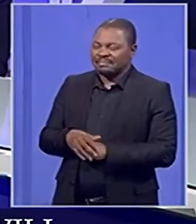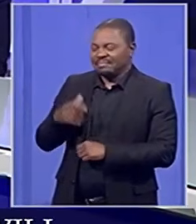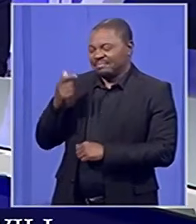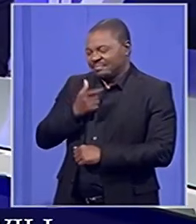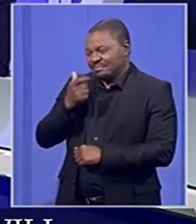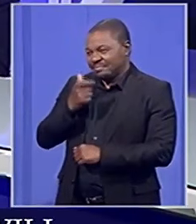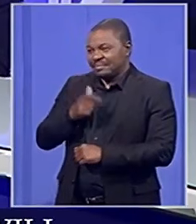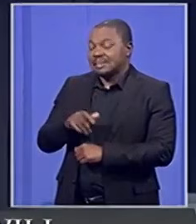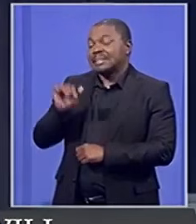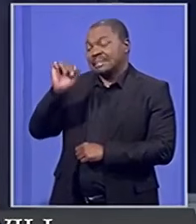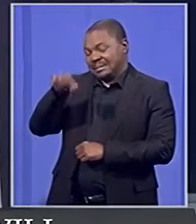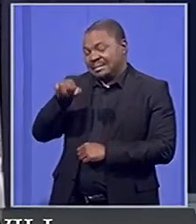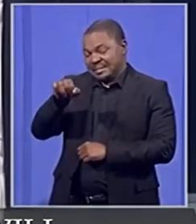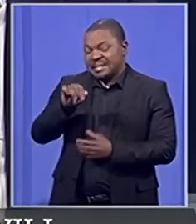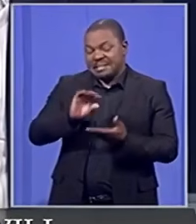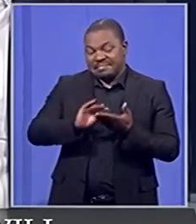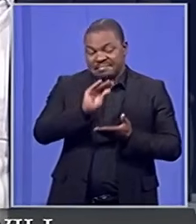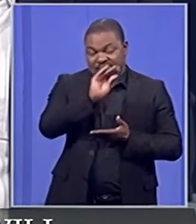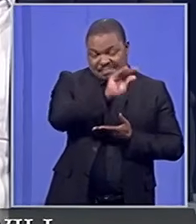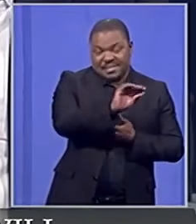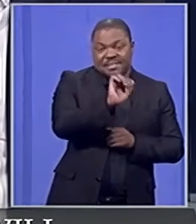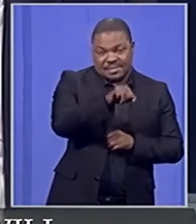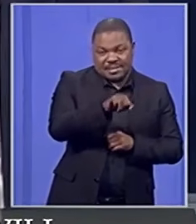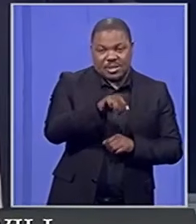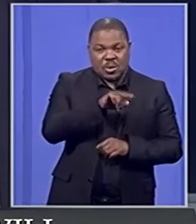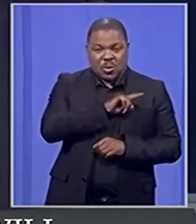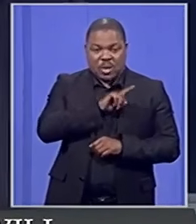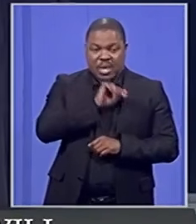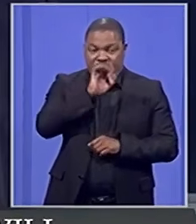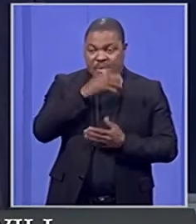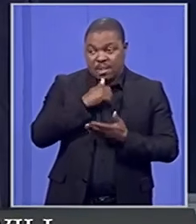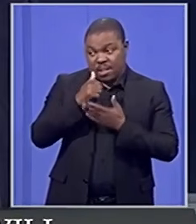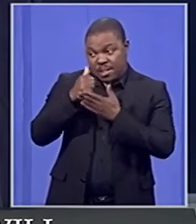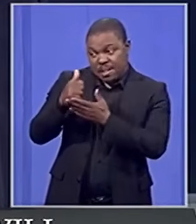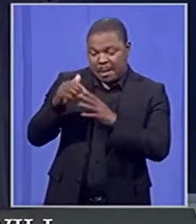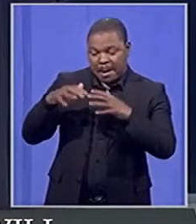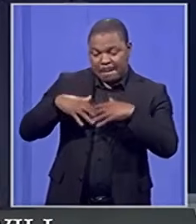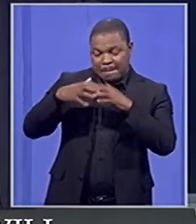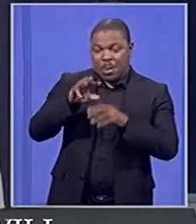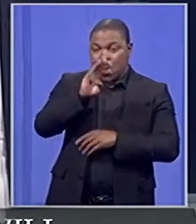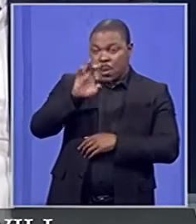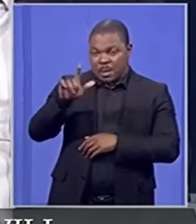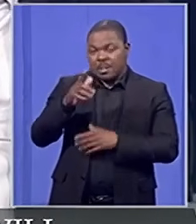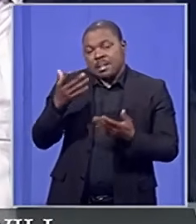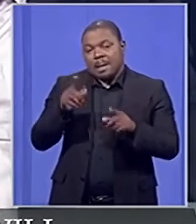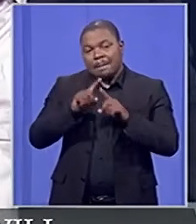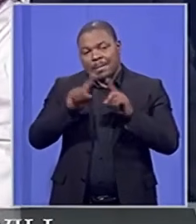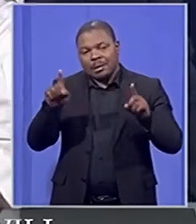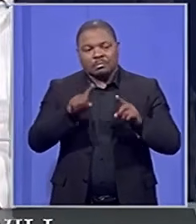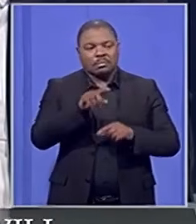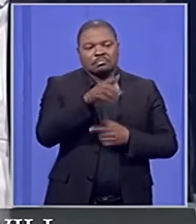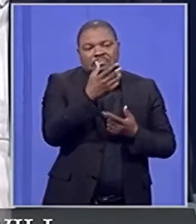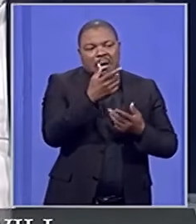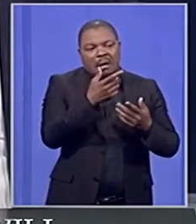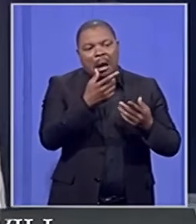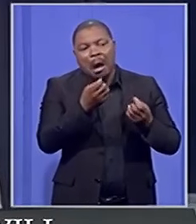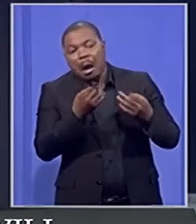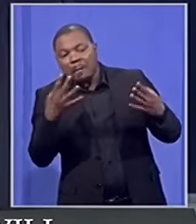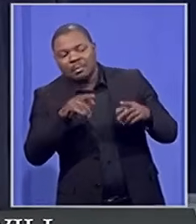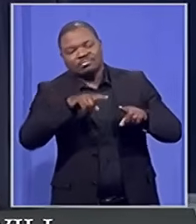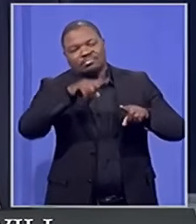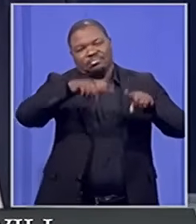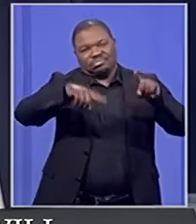E teng tjhelete e leng hore hangata hore o thuse ho etsa will o ka lefa empa di rates di a fapana ho ya ka hore o etsa